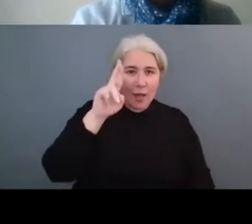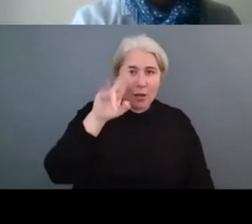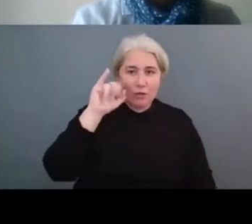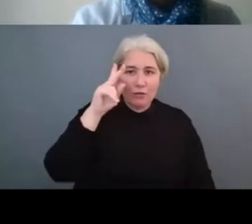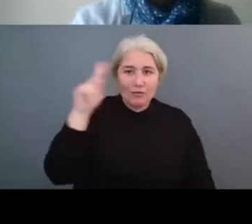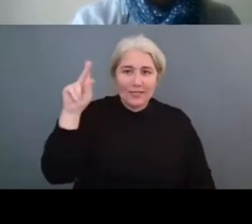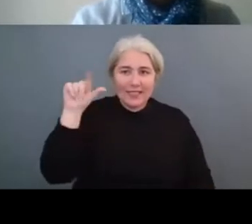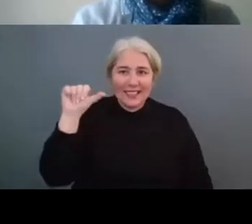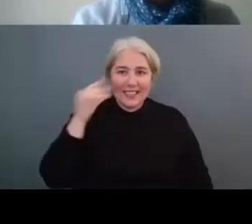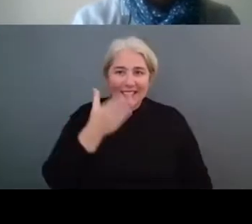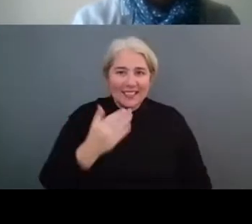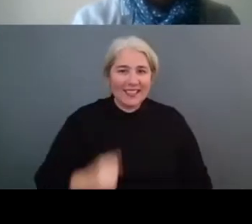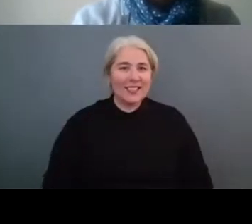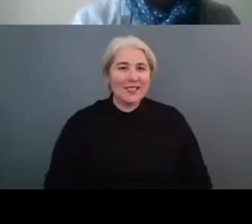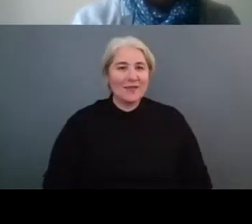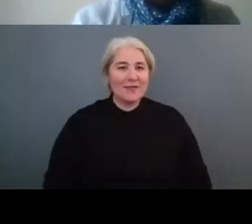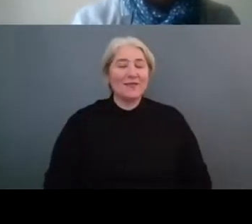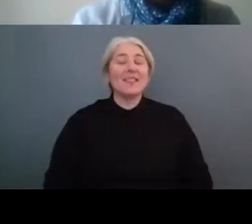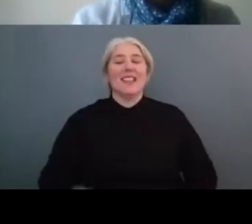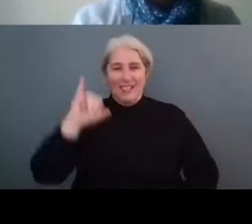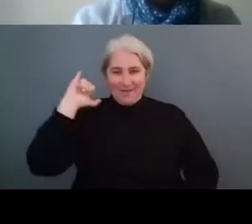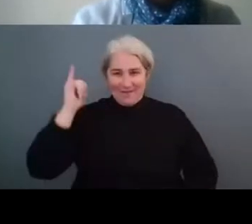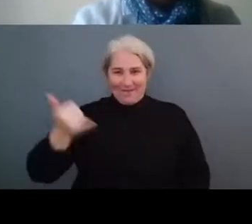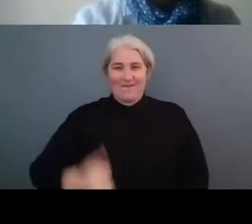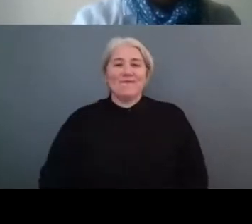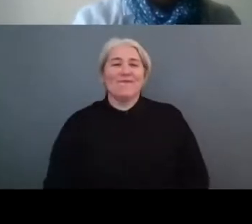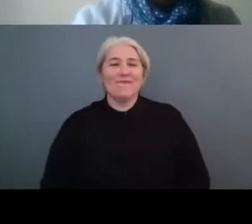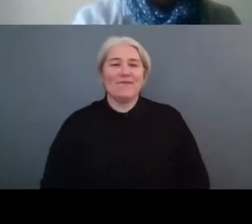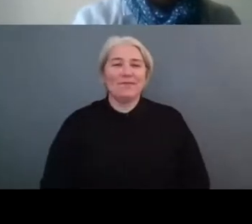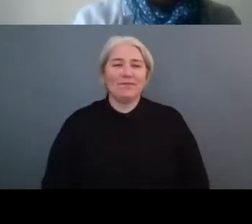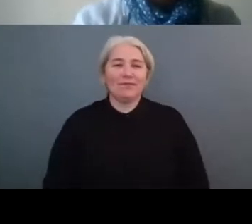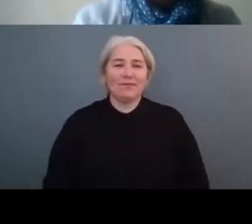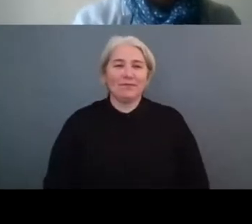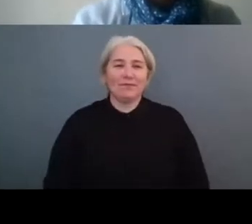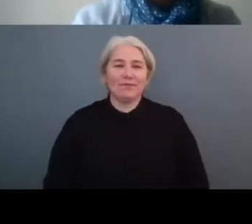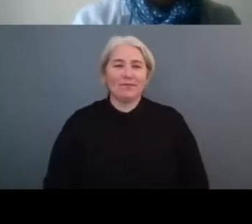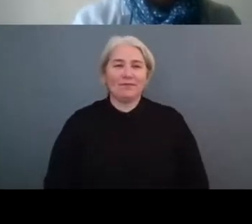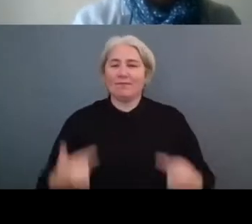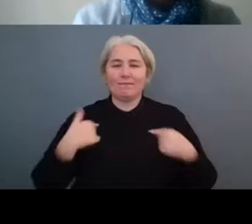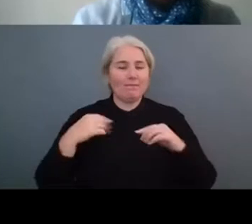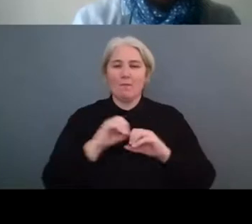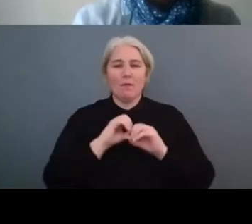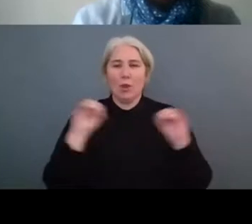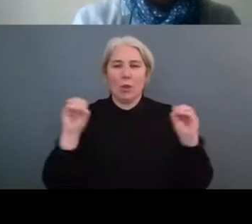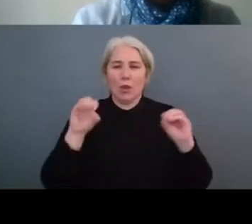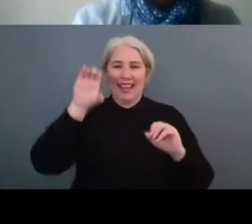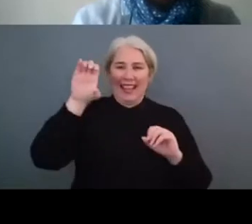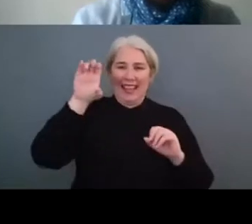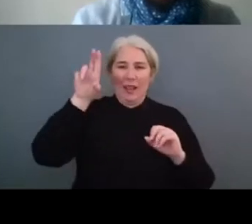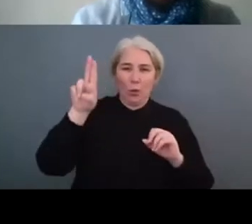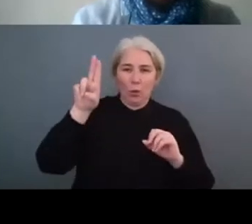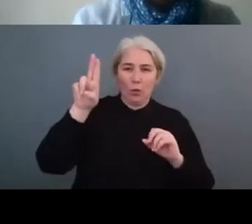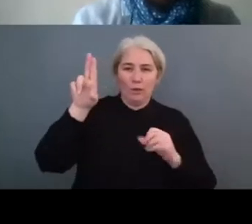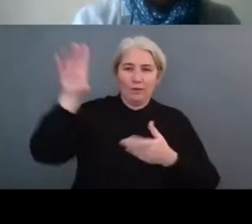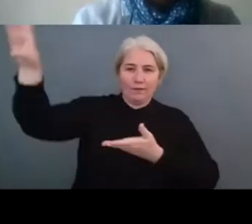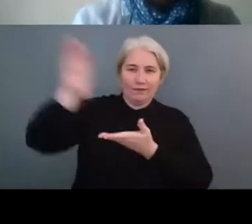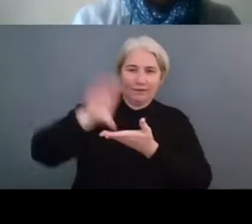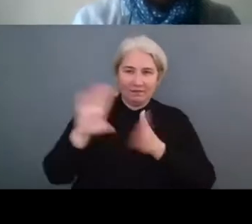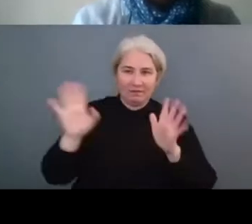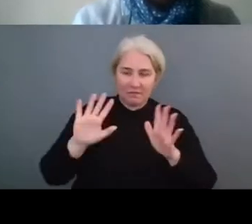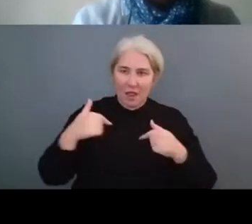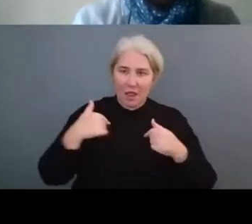Sure, yes. So we don't have an example of an EU-funded project at the moment, but I'm very excited to hear about